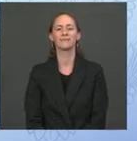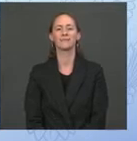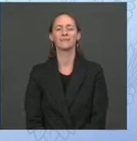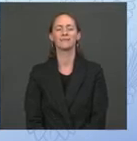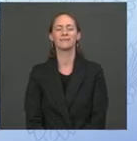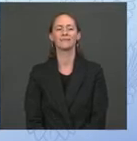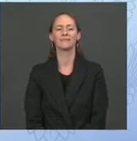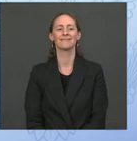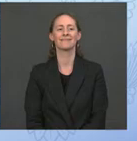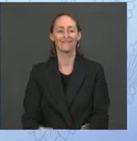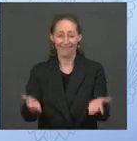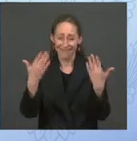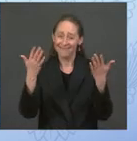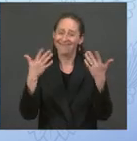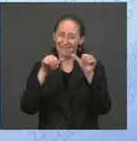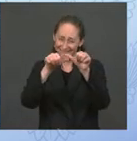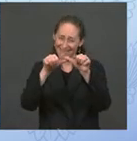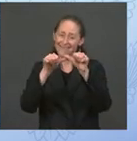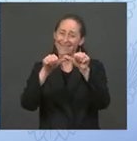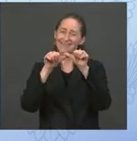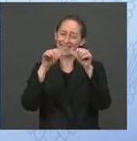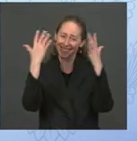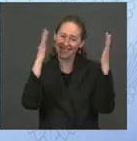Keep it going. Keep it going.